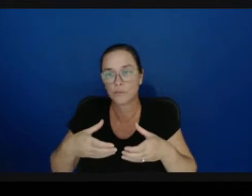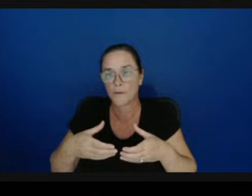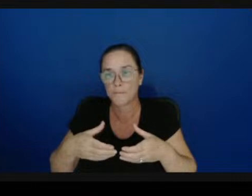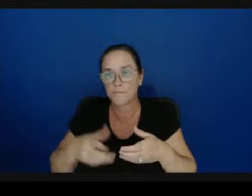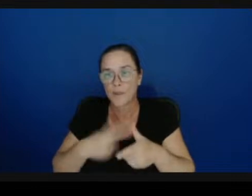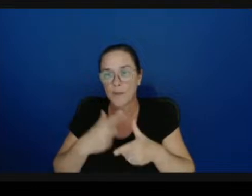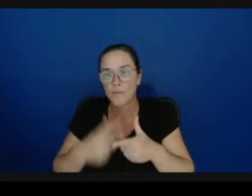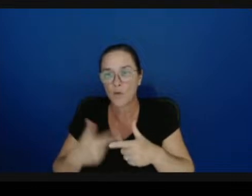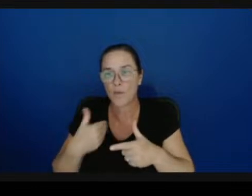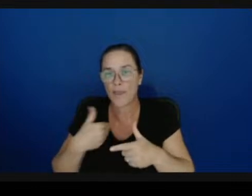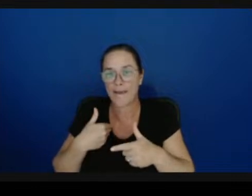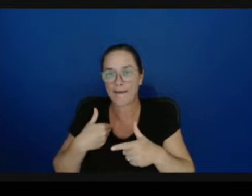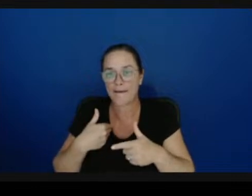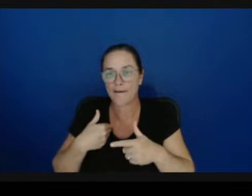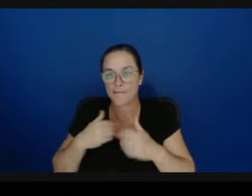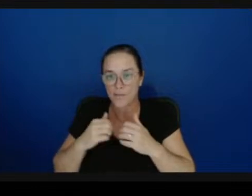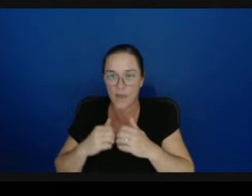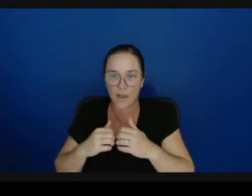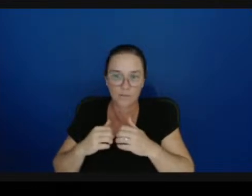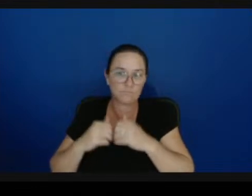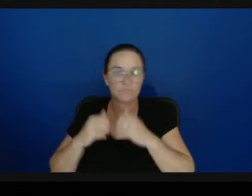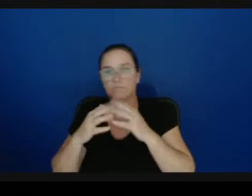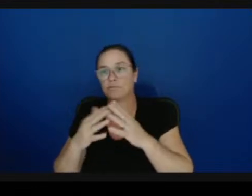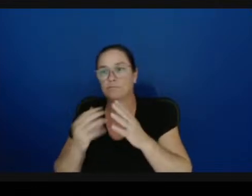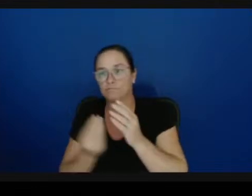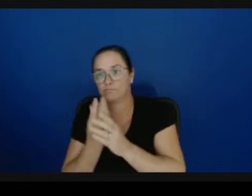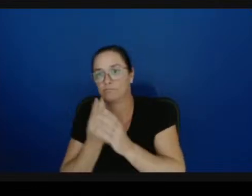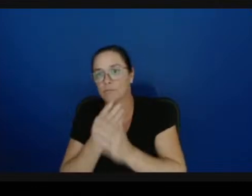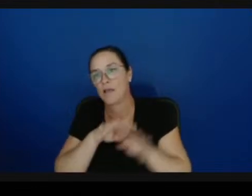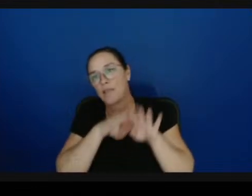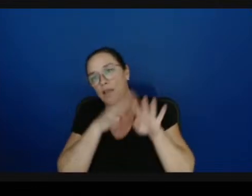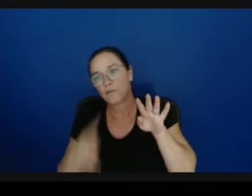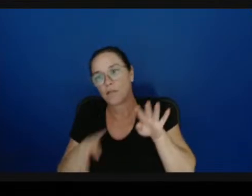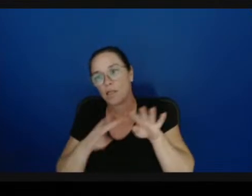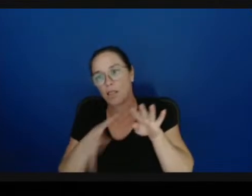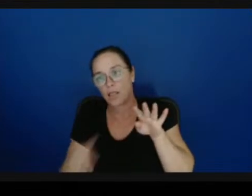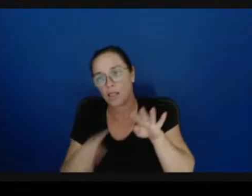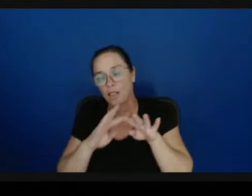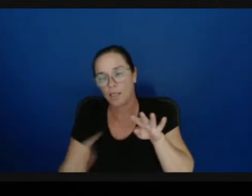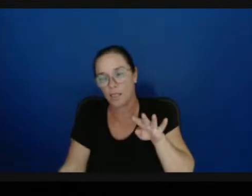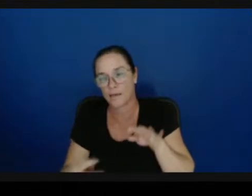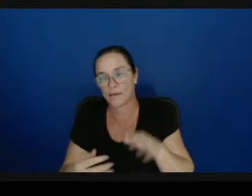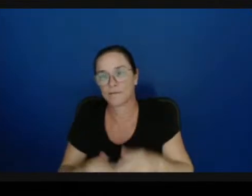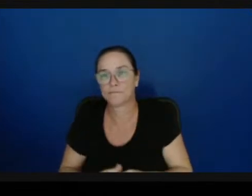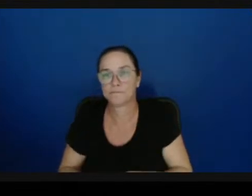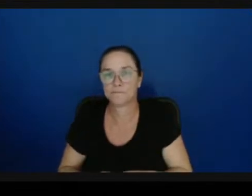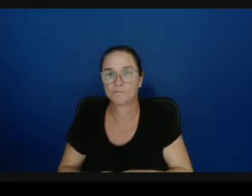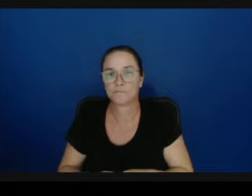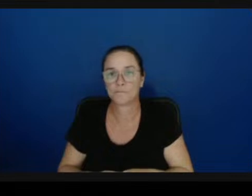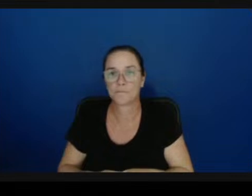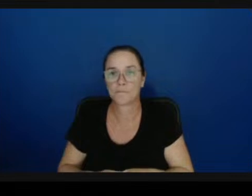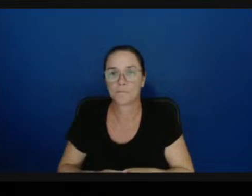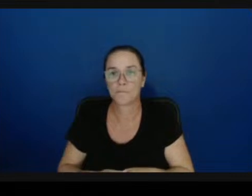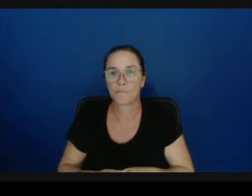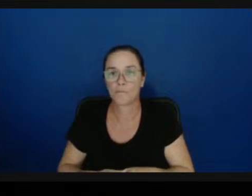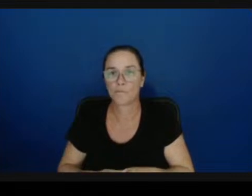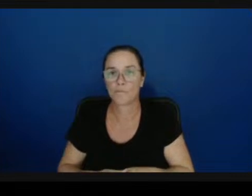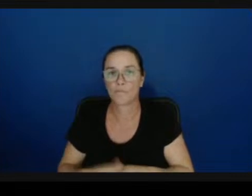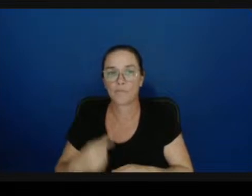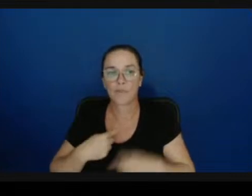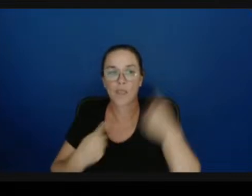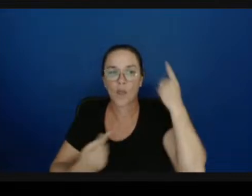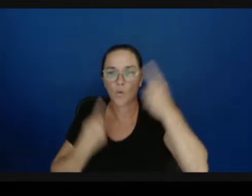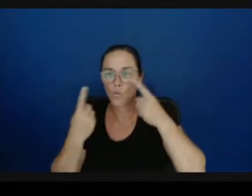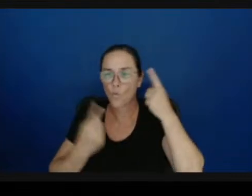the activation of the fissure that starts pouring down into the crater that comes next. And so I wonder, let me just